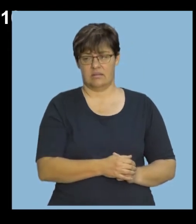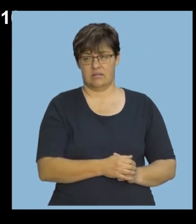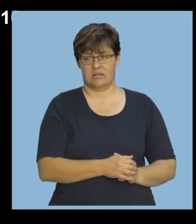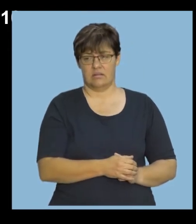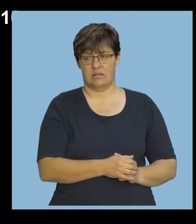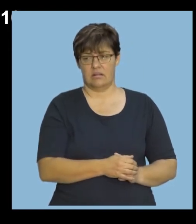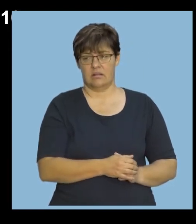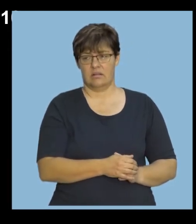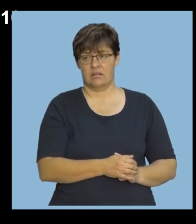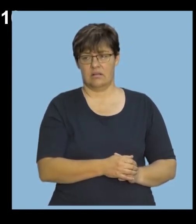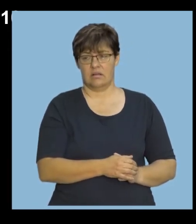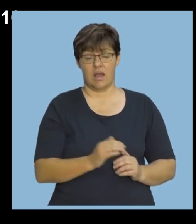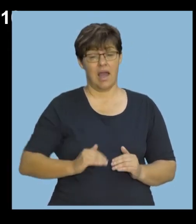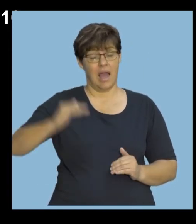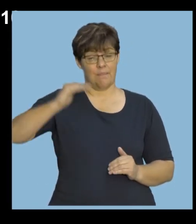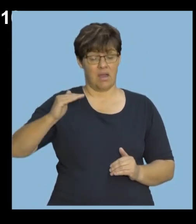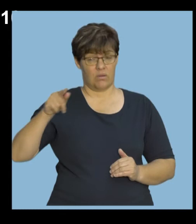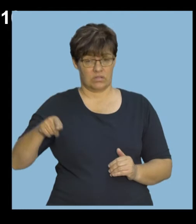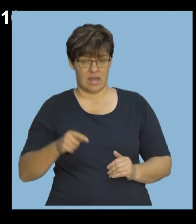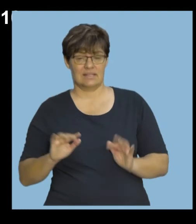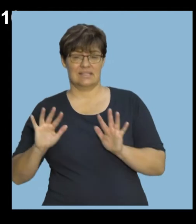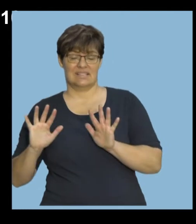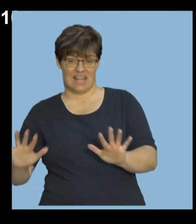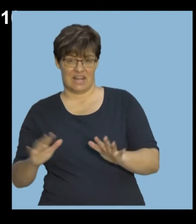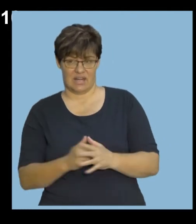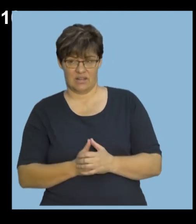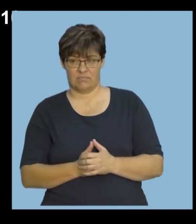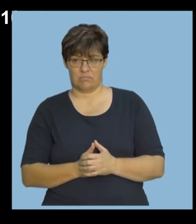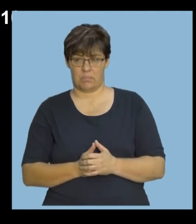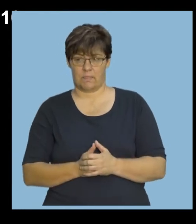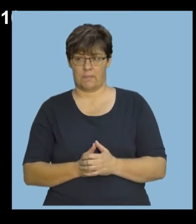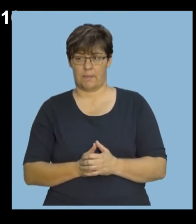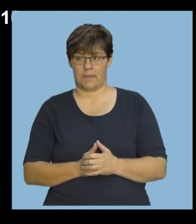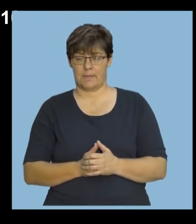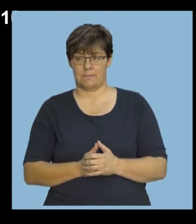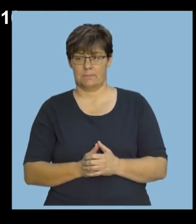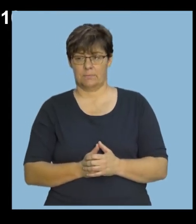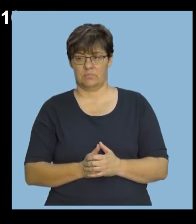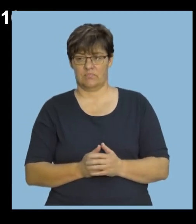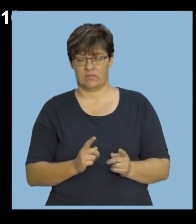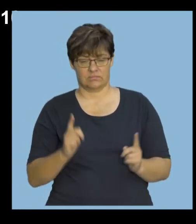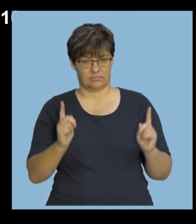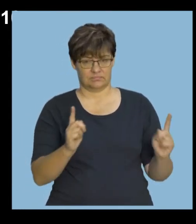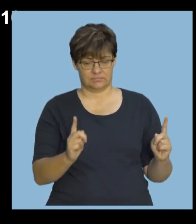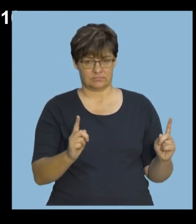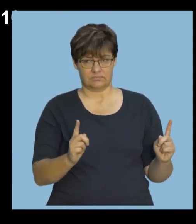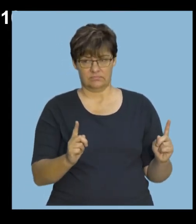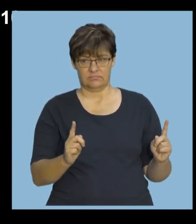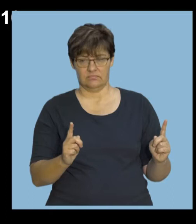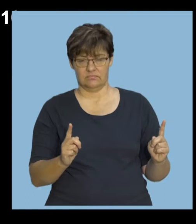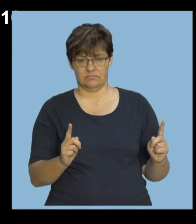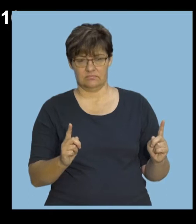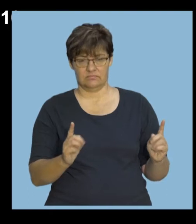And what is the upper quartile? We know that the upper quartile is 10. We connect. So this